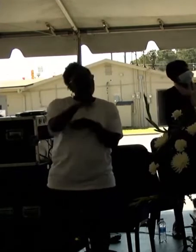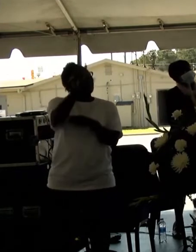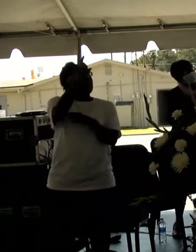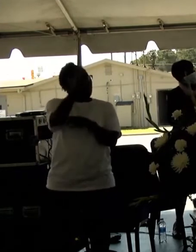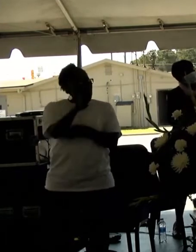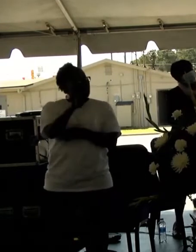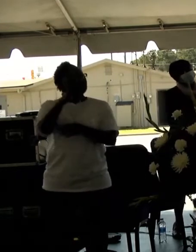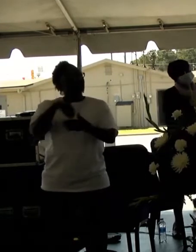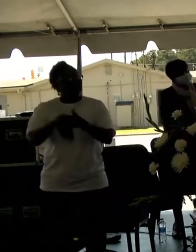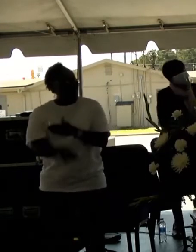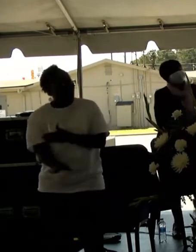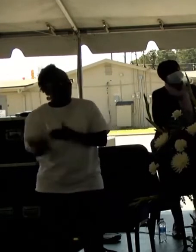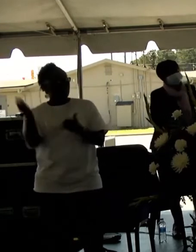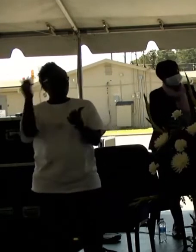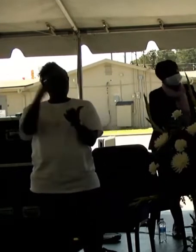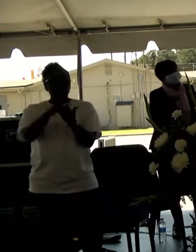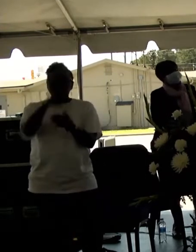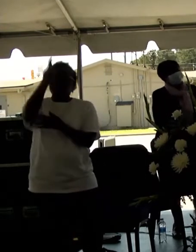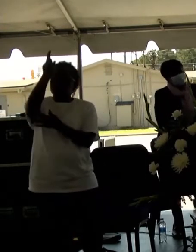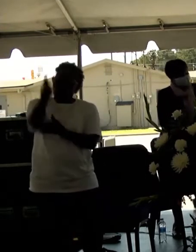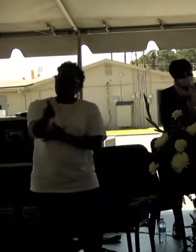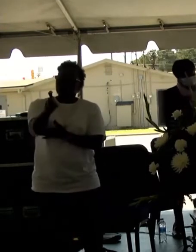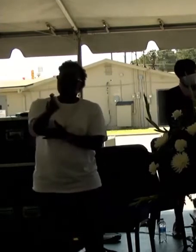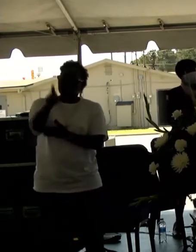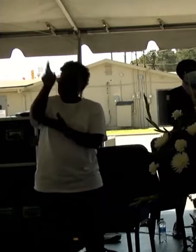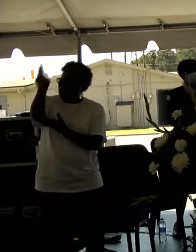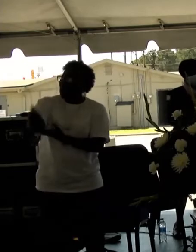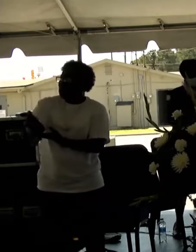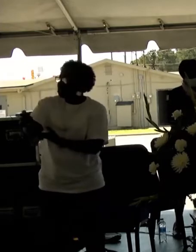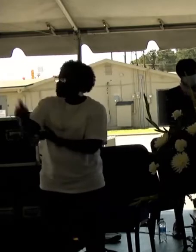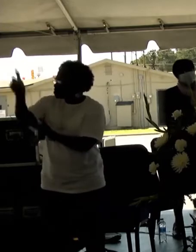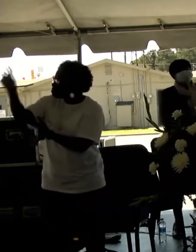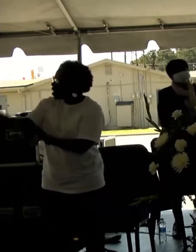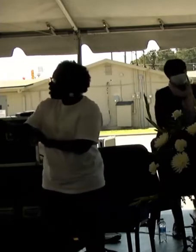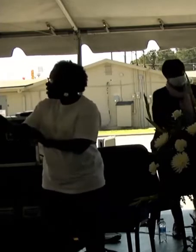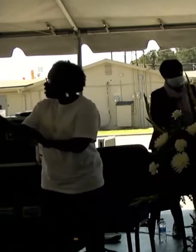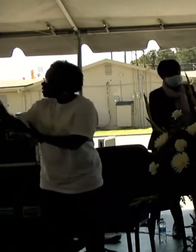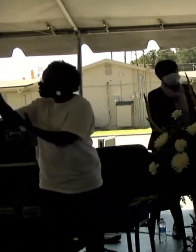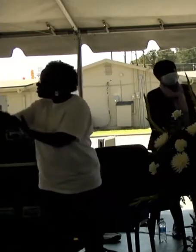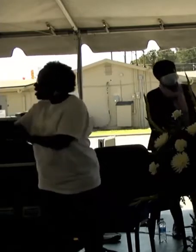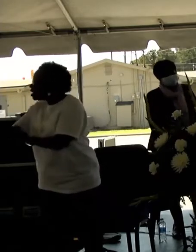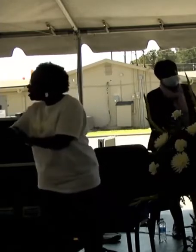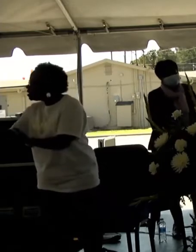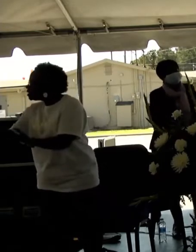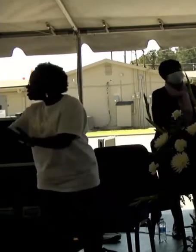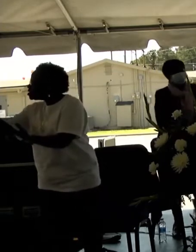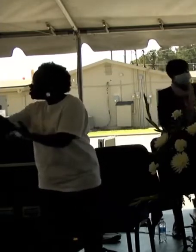got to be born again. That's what it's all about. Do you not realize